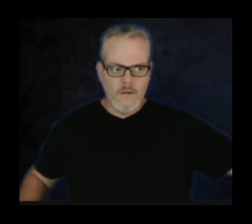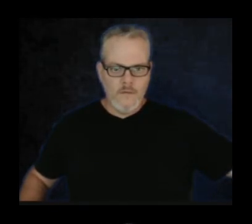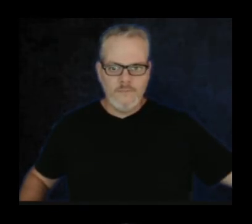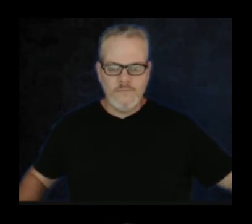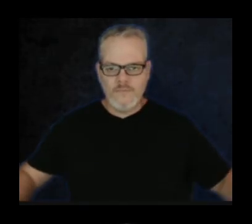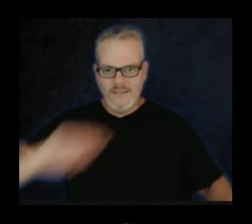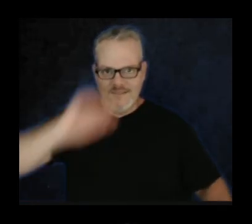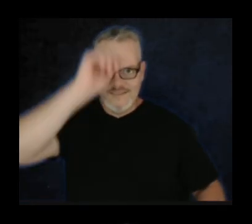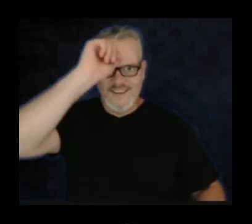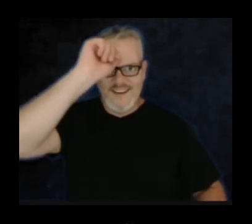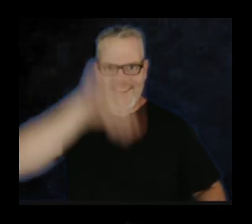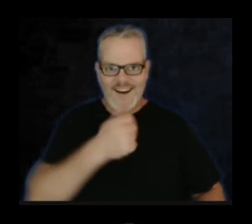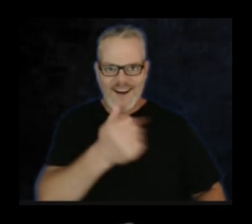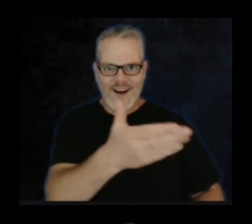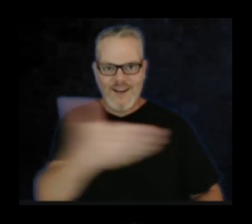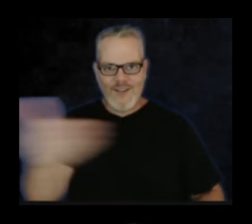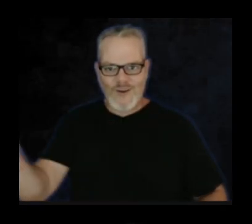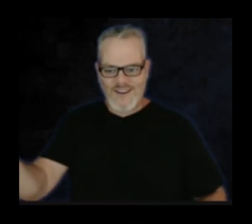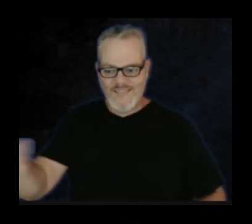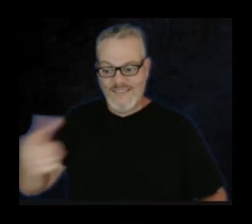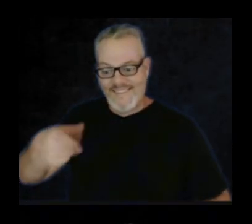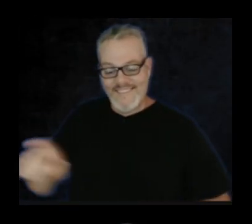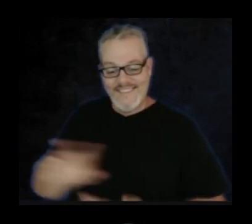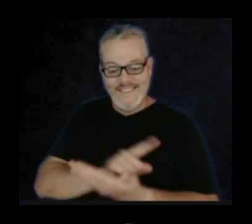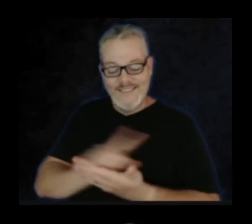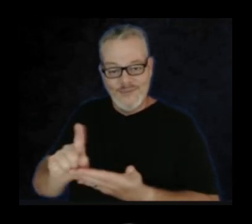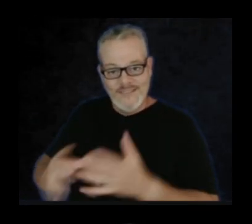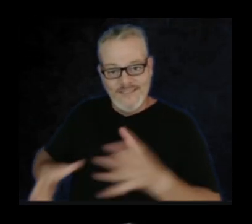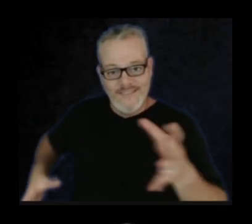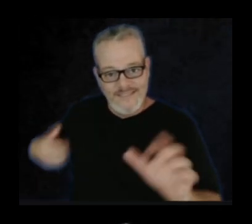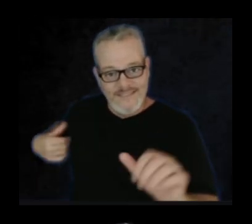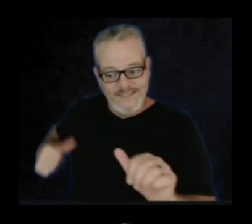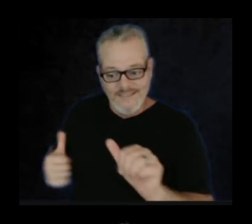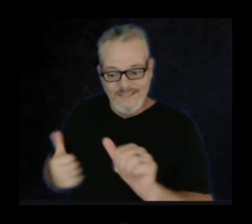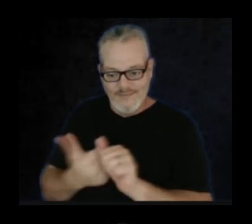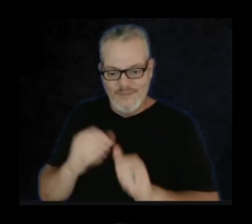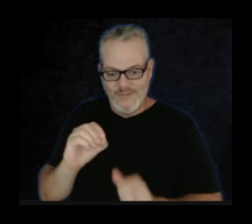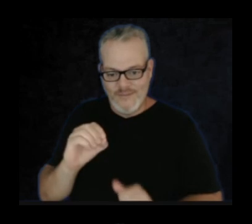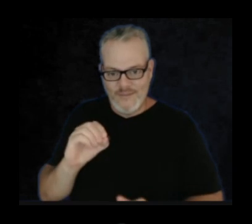Well, hi everyone. This is our Hawaiian Volcano Summary for October 3rd, 2024.